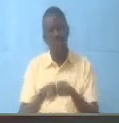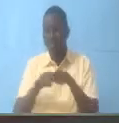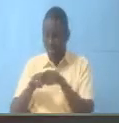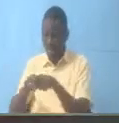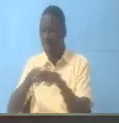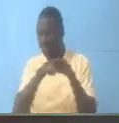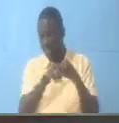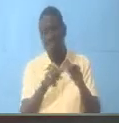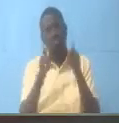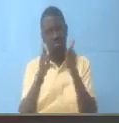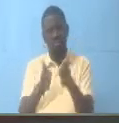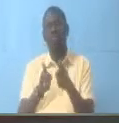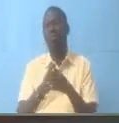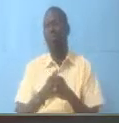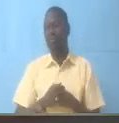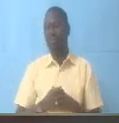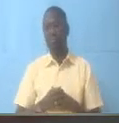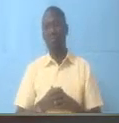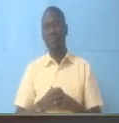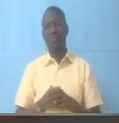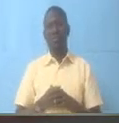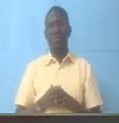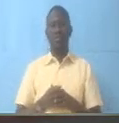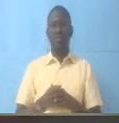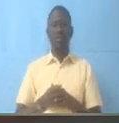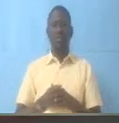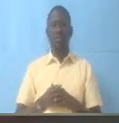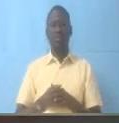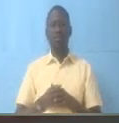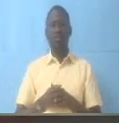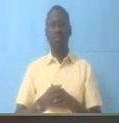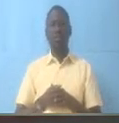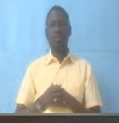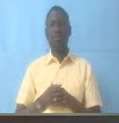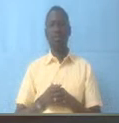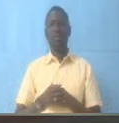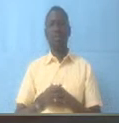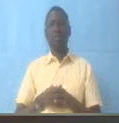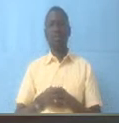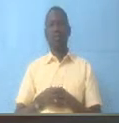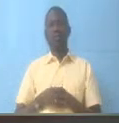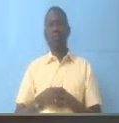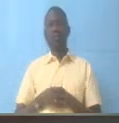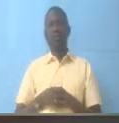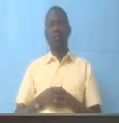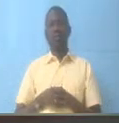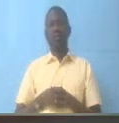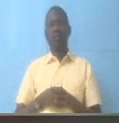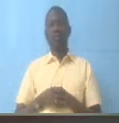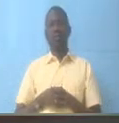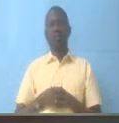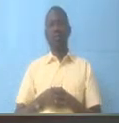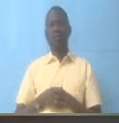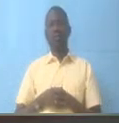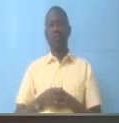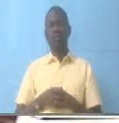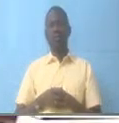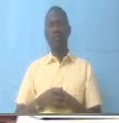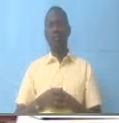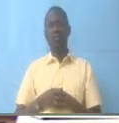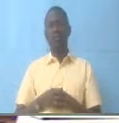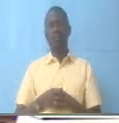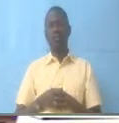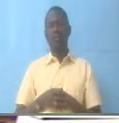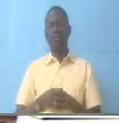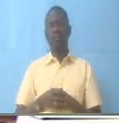yombe noonu de dañ daan xeex rek li ñu waroon a xeex de ko léegi ñu maslaa fi ñu war a maslaaye bañ jot nag li nga xam ne loolu lañ nattoon.